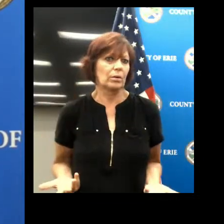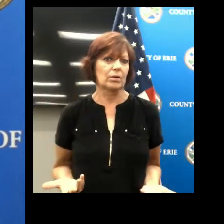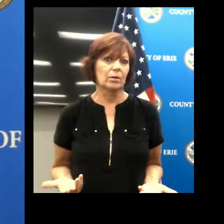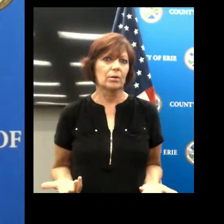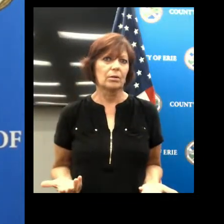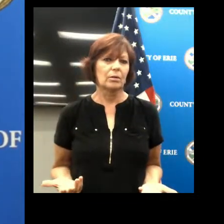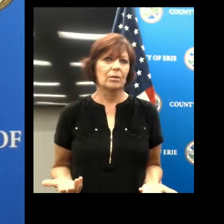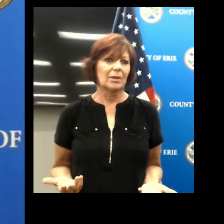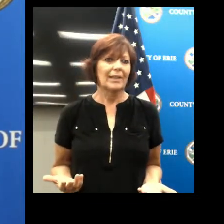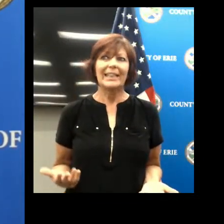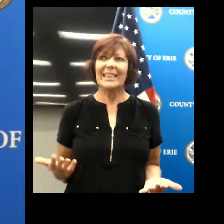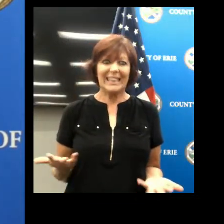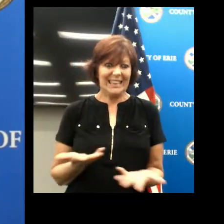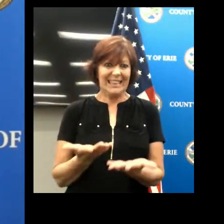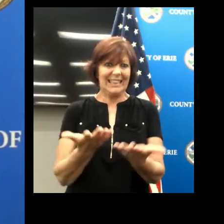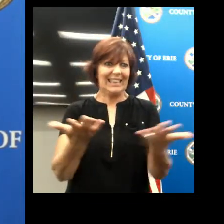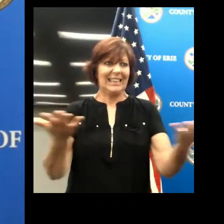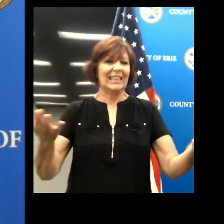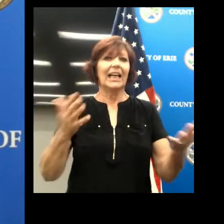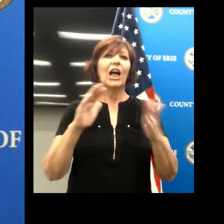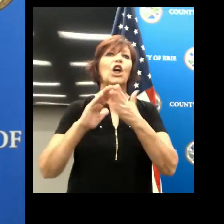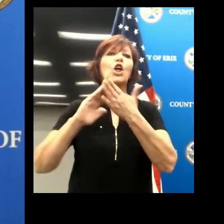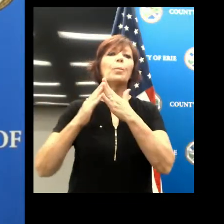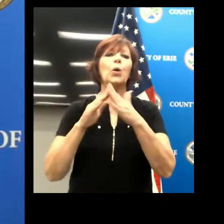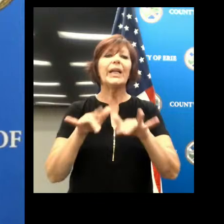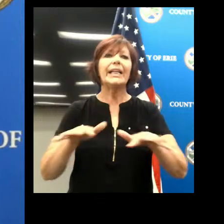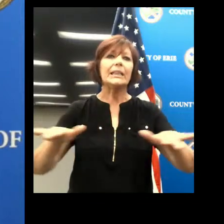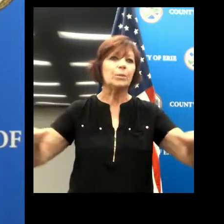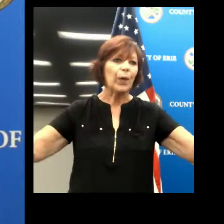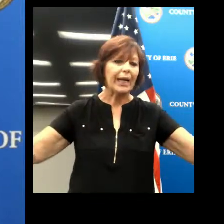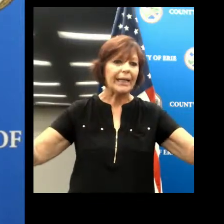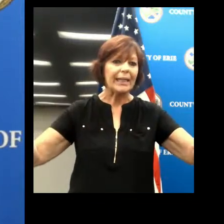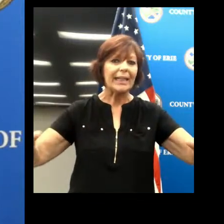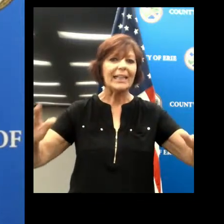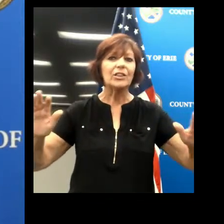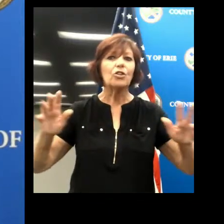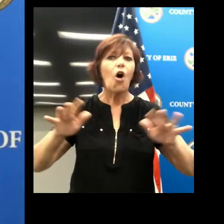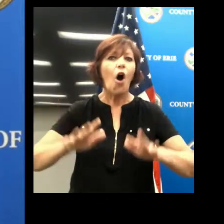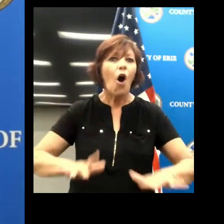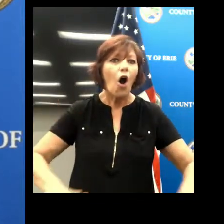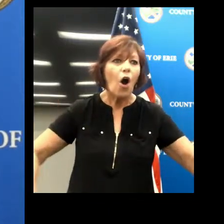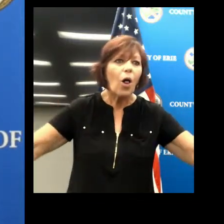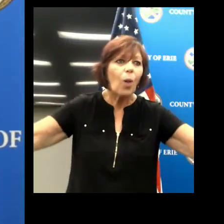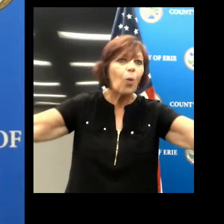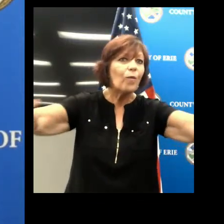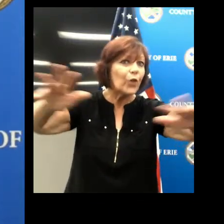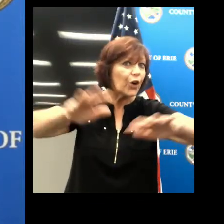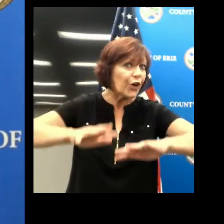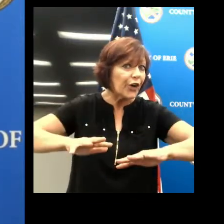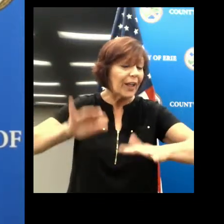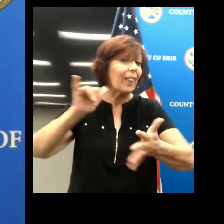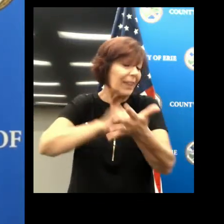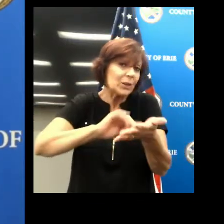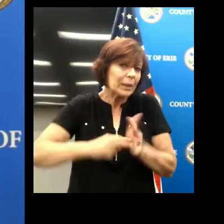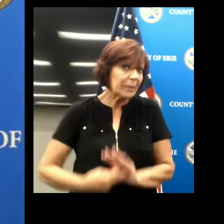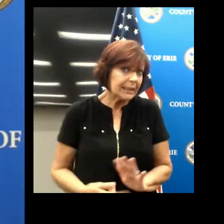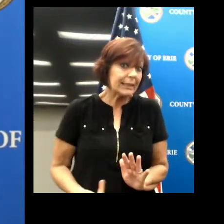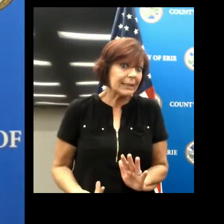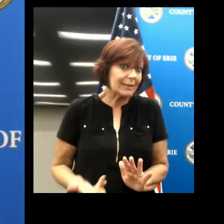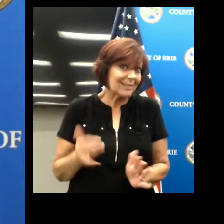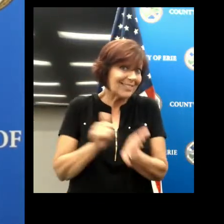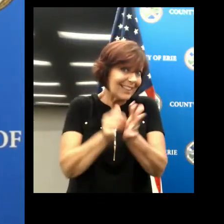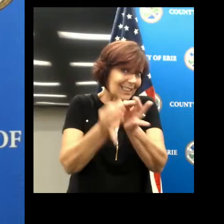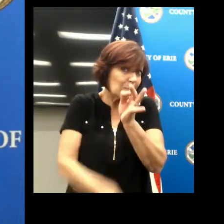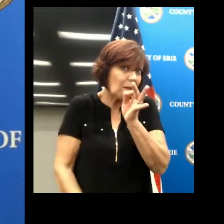There's a reason why it's called community spread. It's because it's all over the place. I mean, it's as simple as